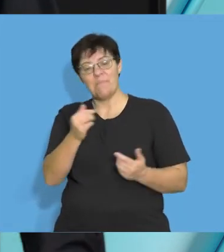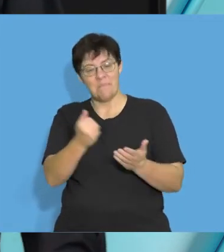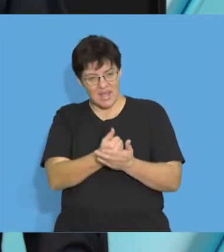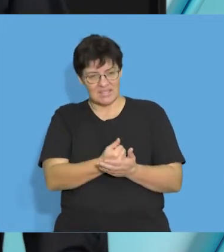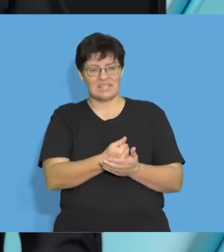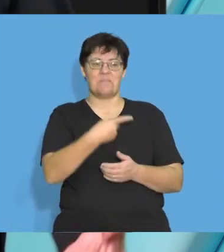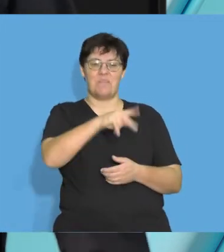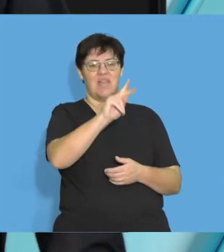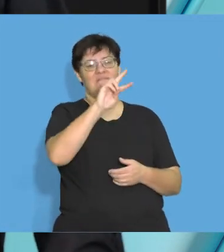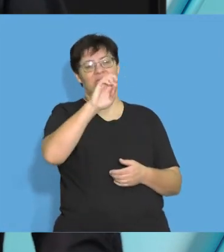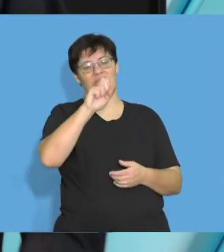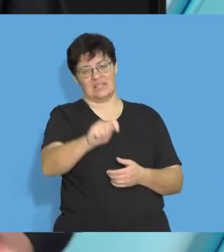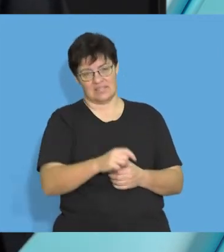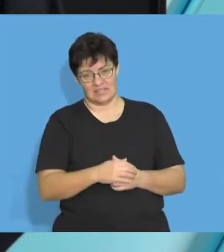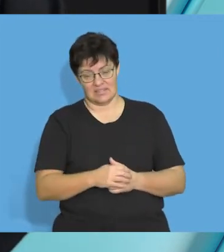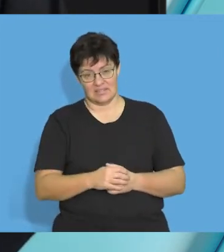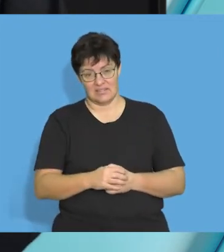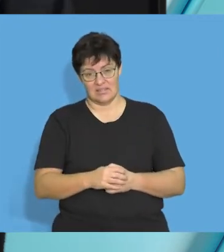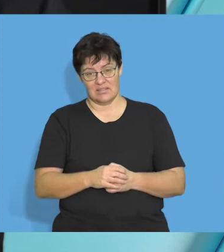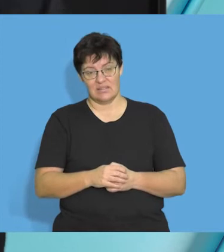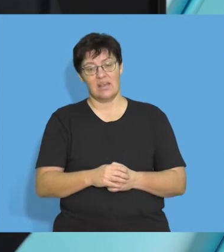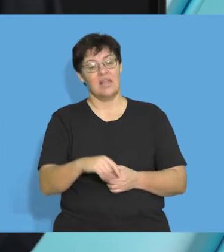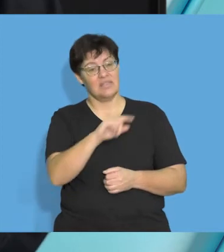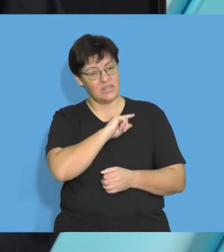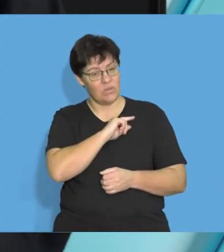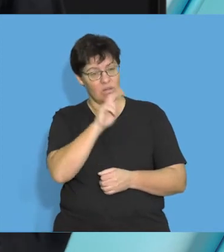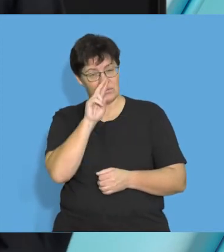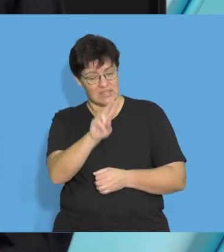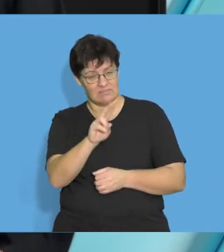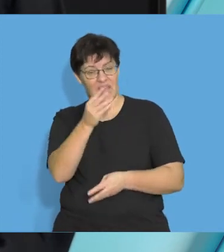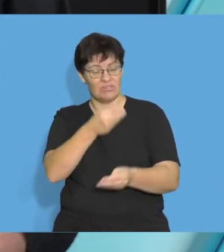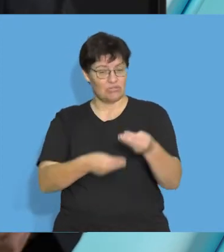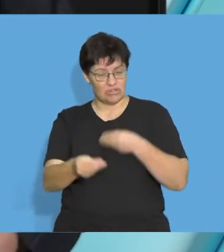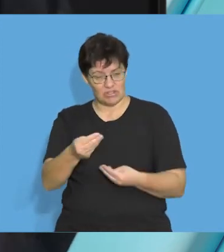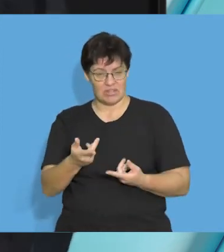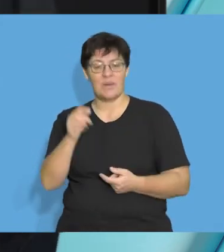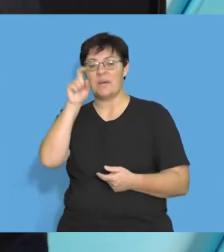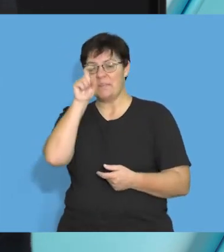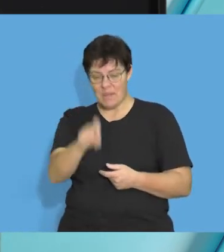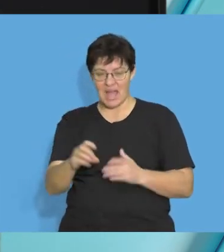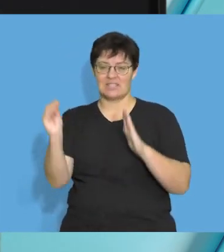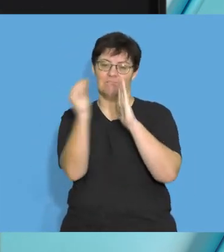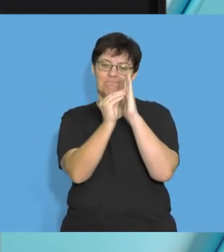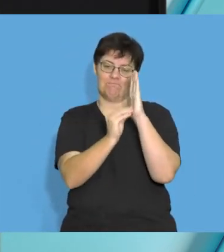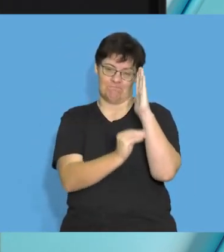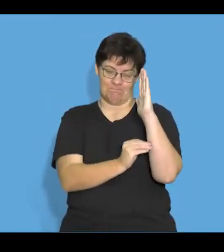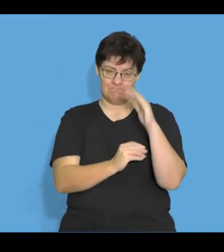VAT. And therefore, you will see that this transaction has to be recorded.